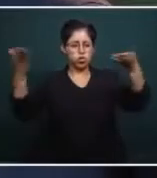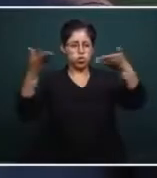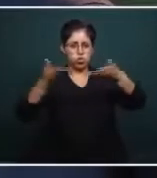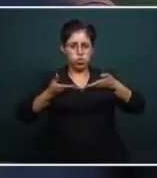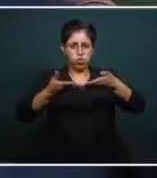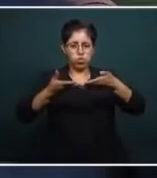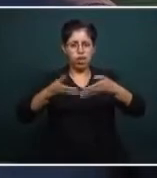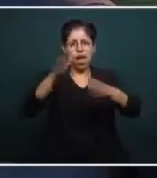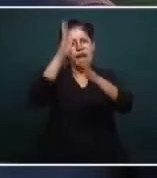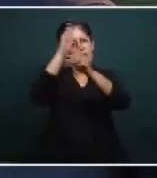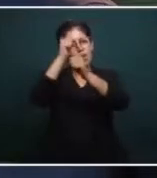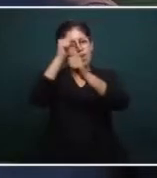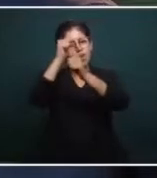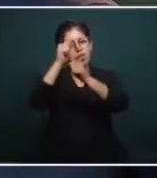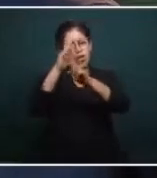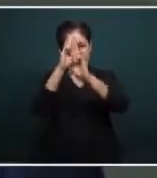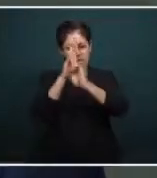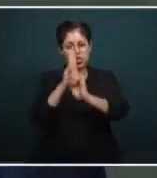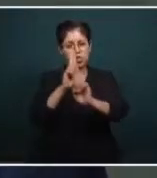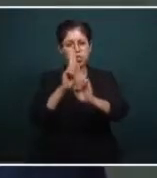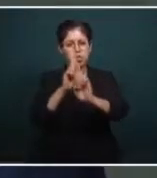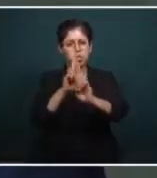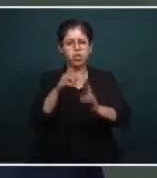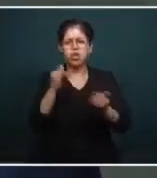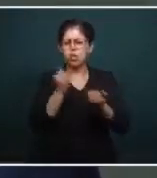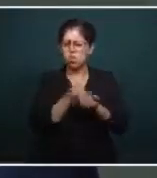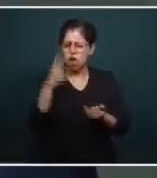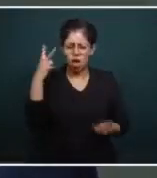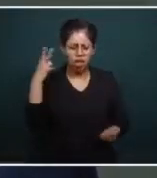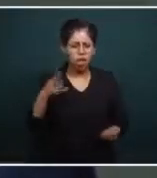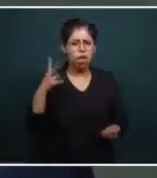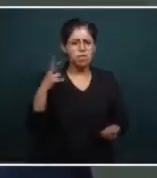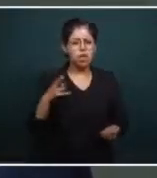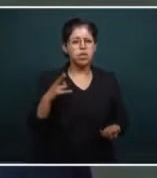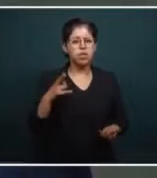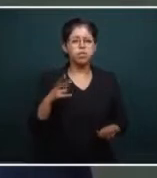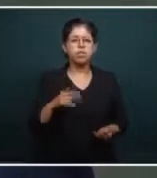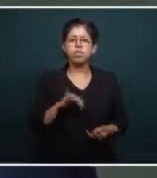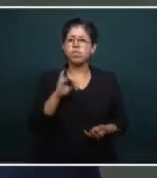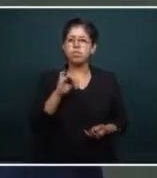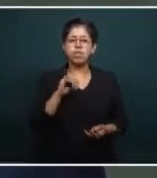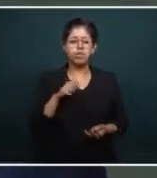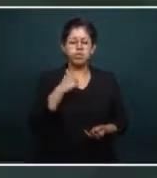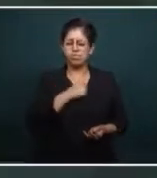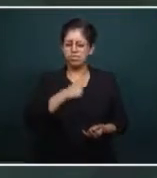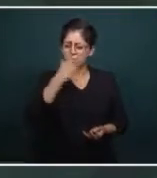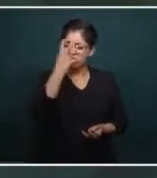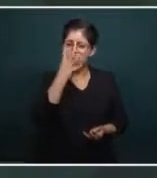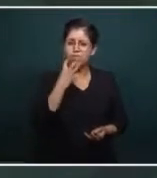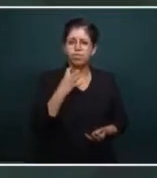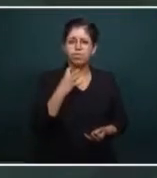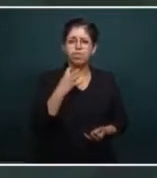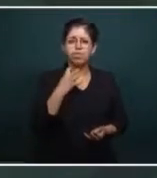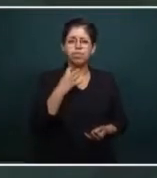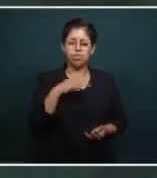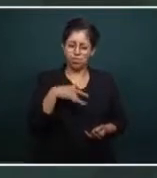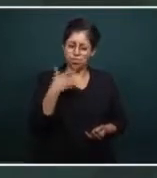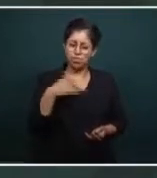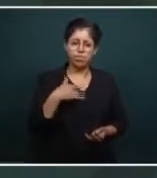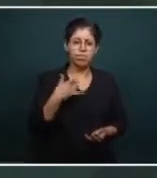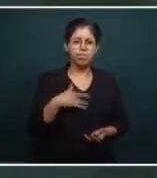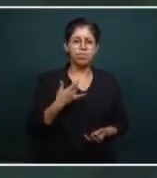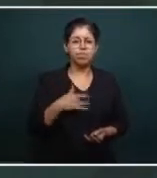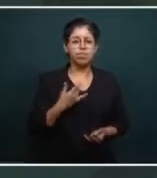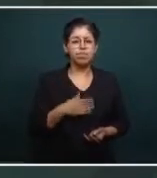the United States government, y también and sí also que lamentamos it is lamentable